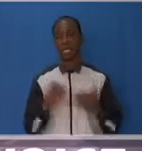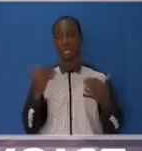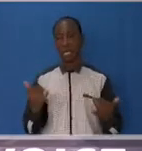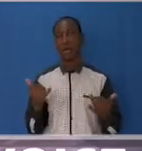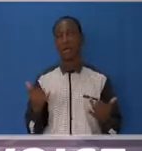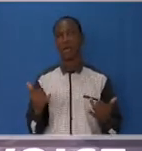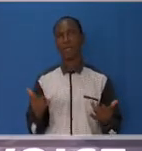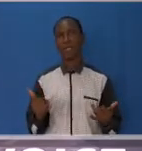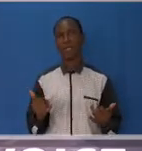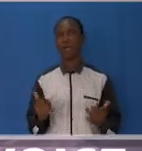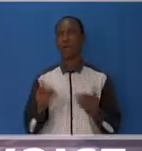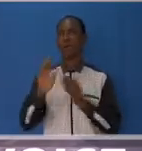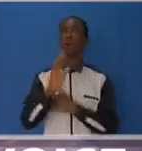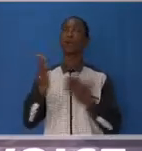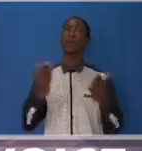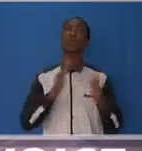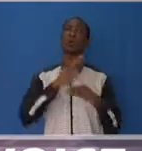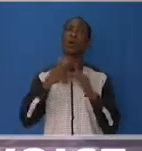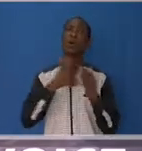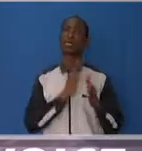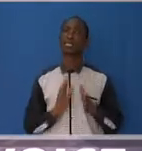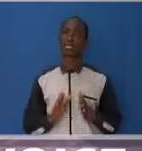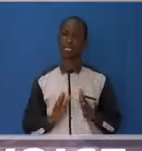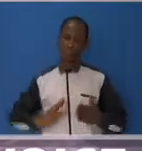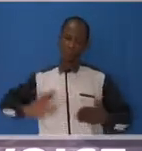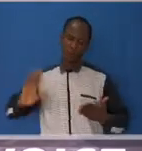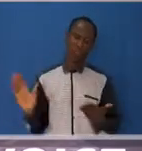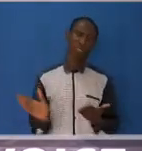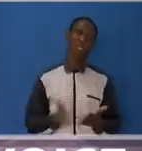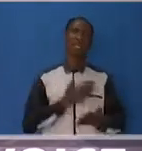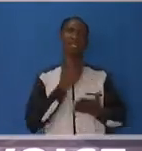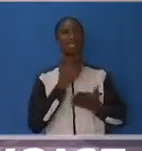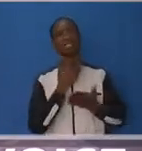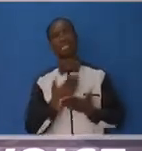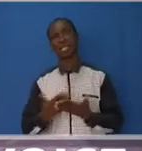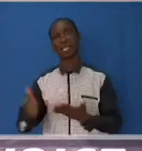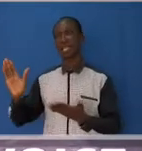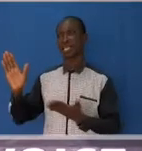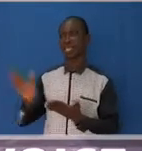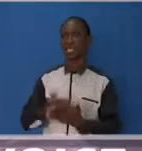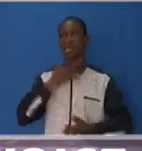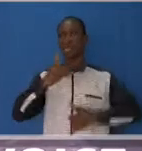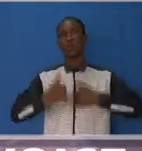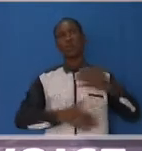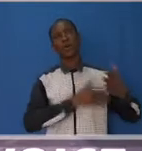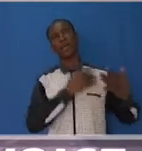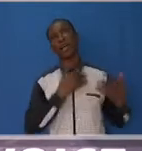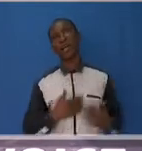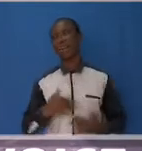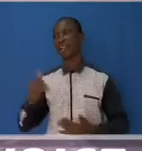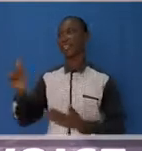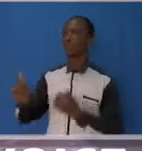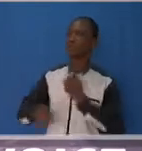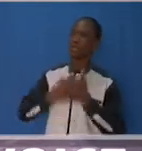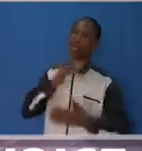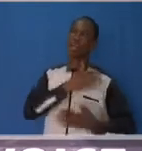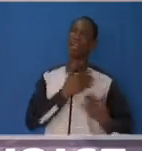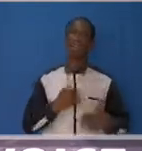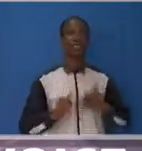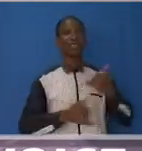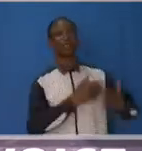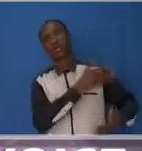di ohia ne se ye to dwom na ye mo senkuo yakoma mu e ma no eno no aka ho